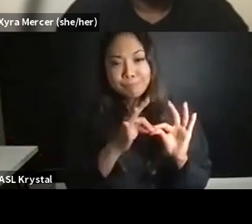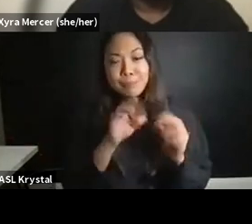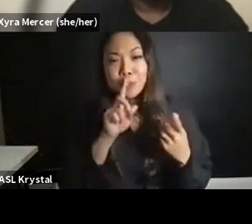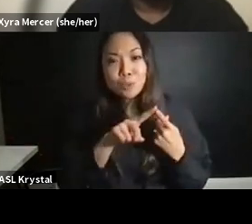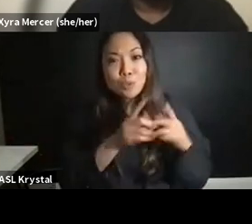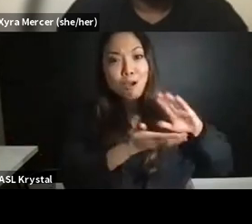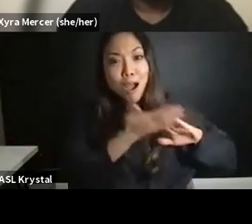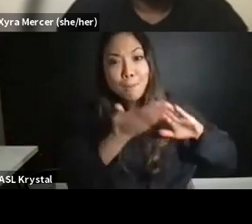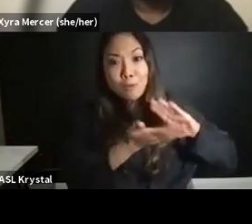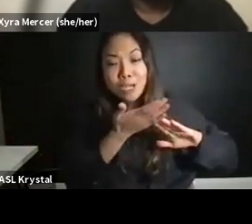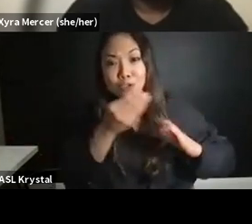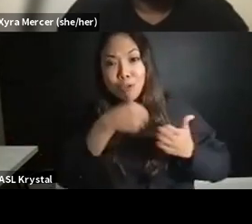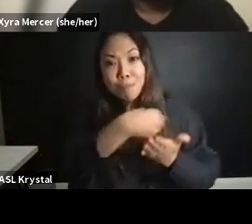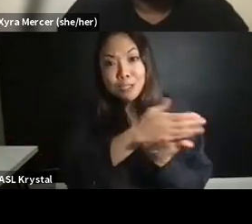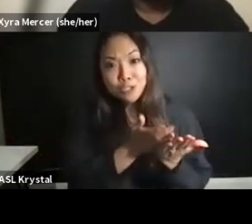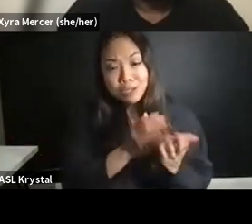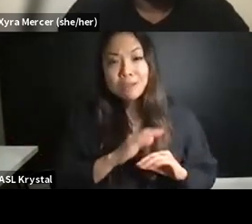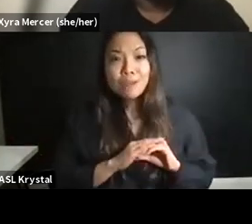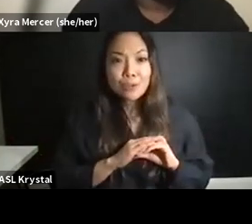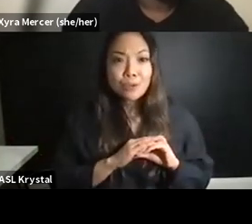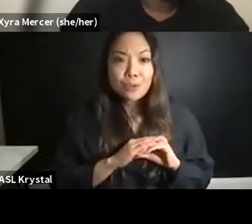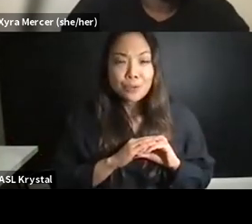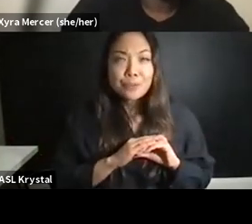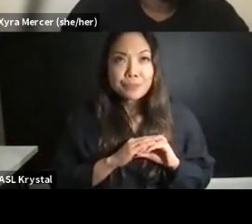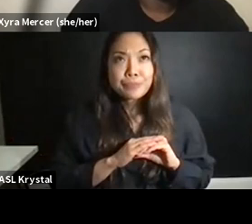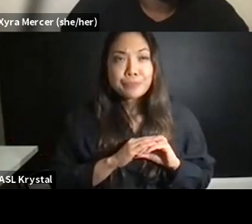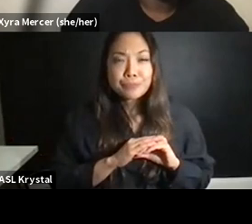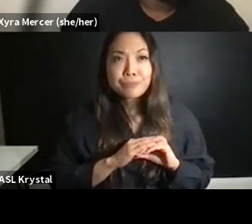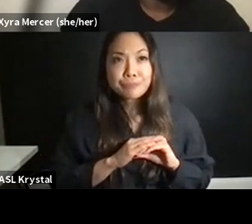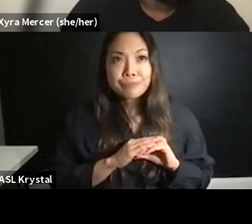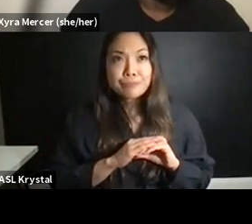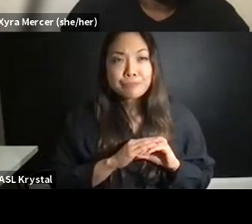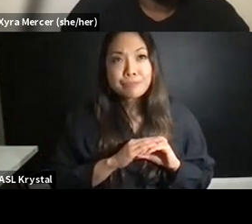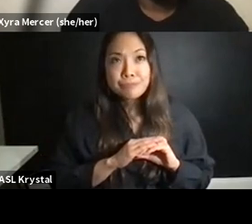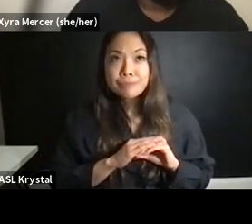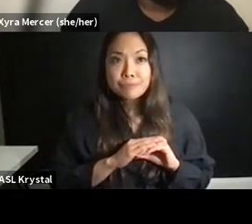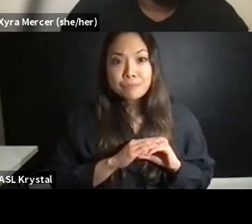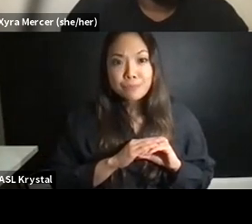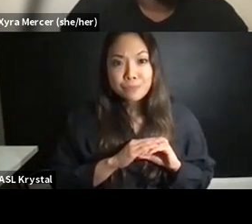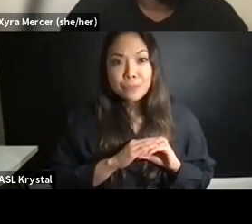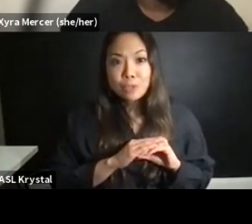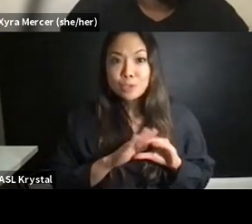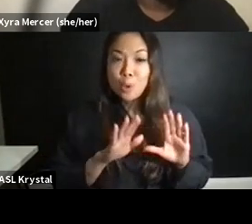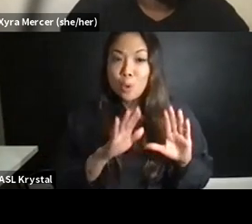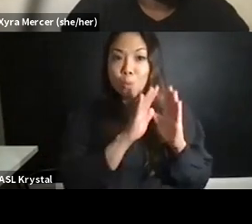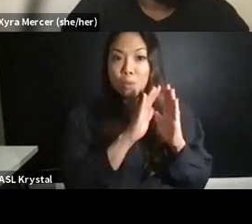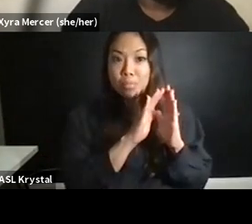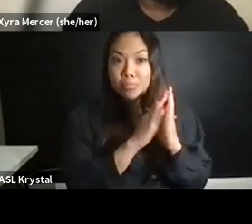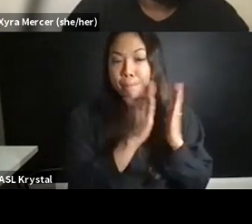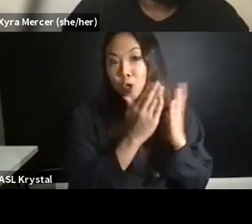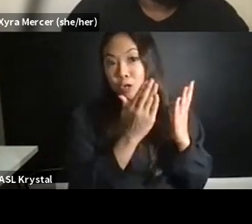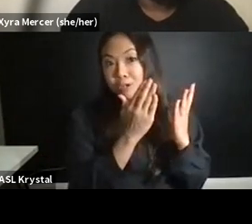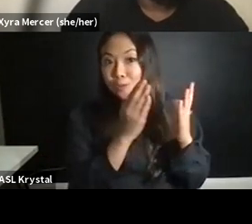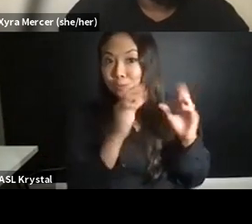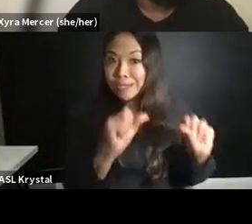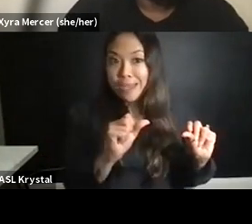operational budget and so this is where we can update all the collections now with esser funding and by